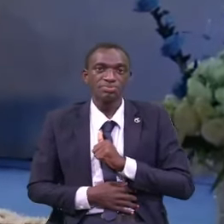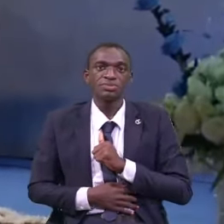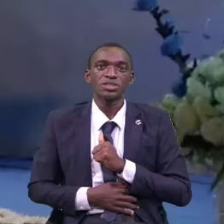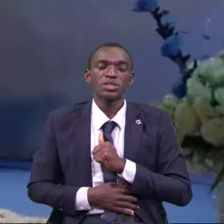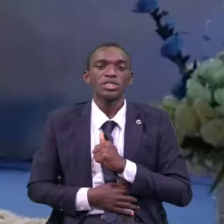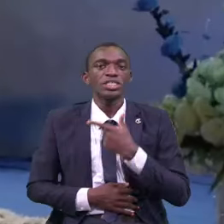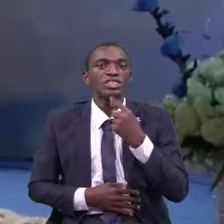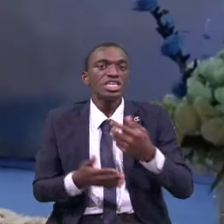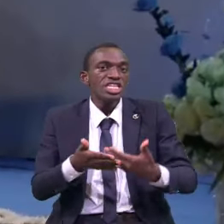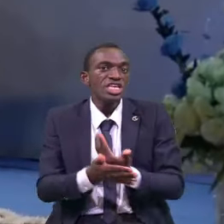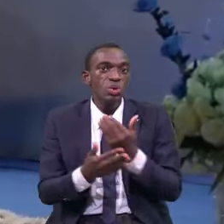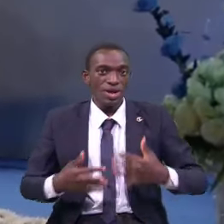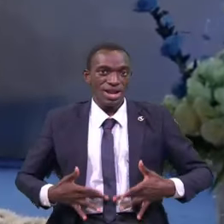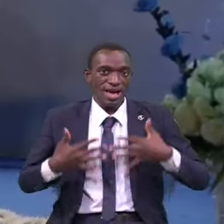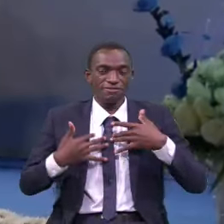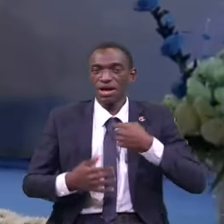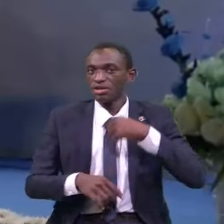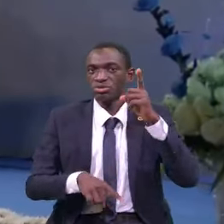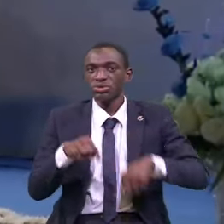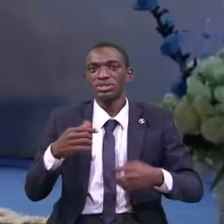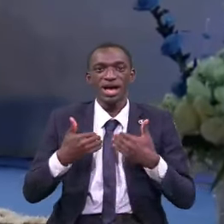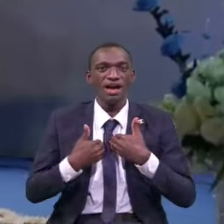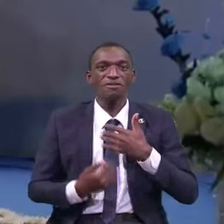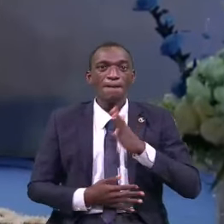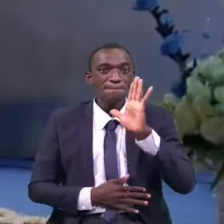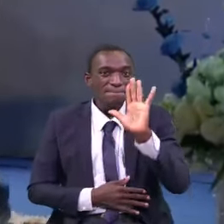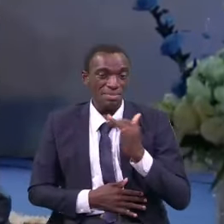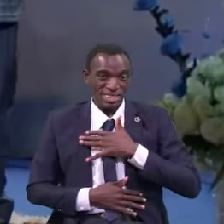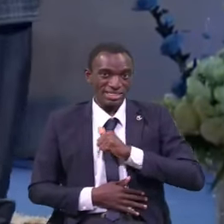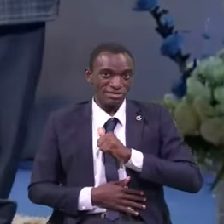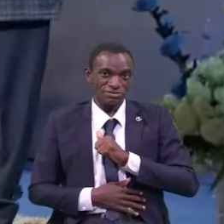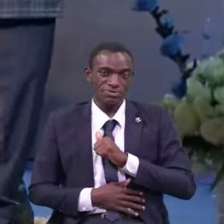The new life I couldn't have by myself.